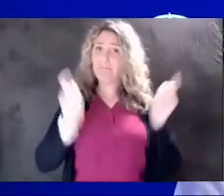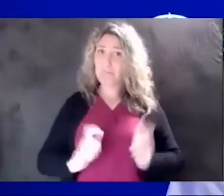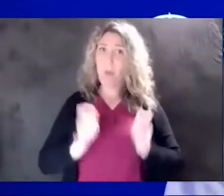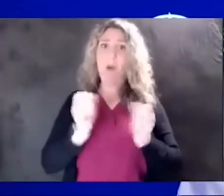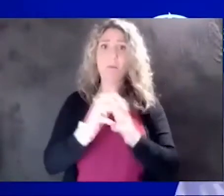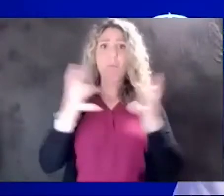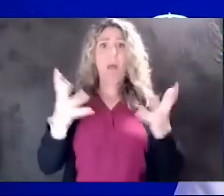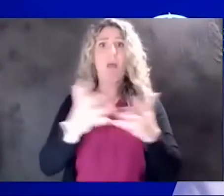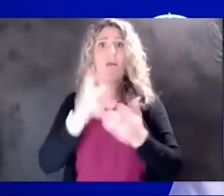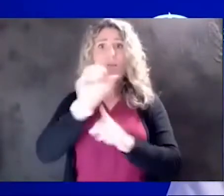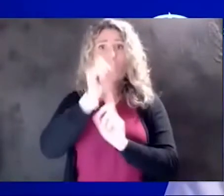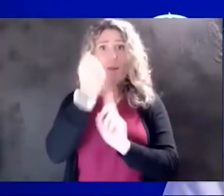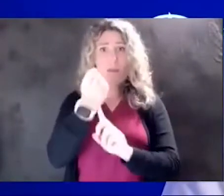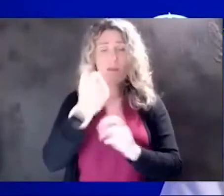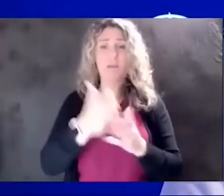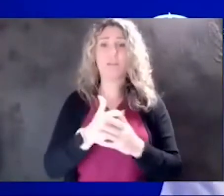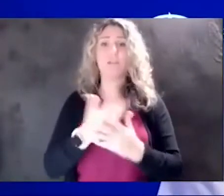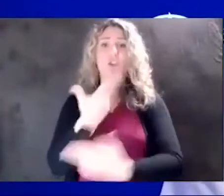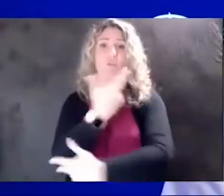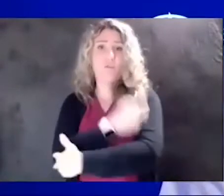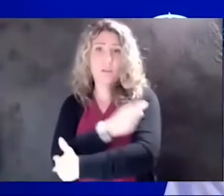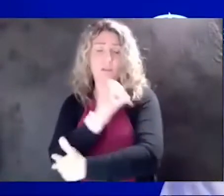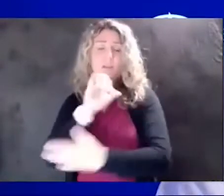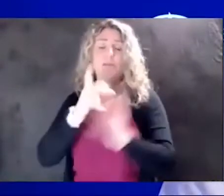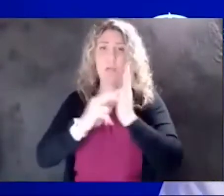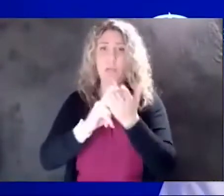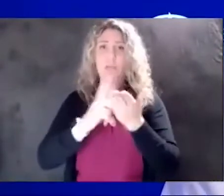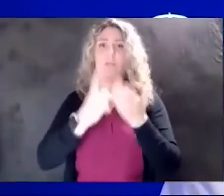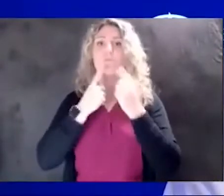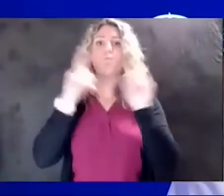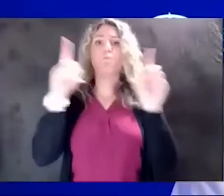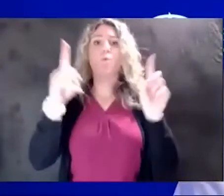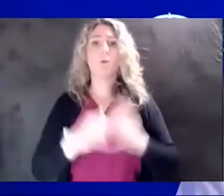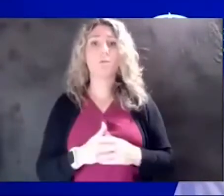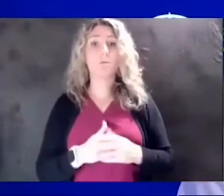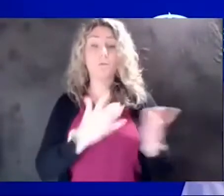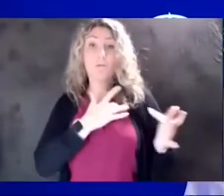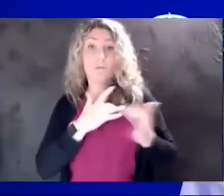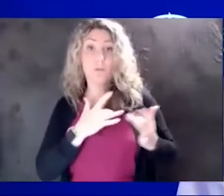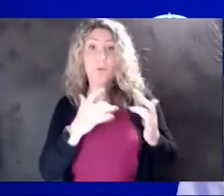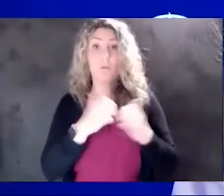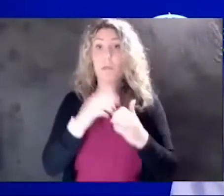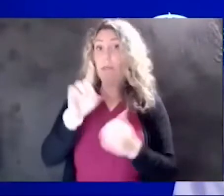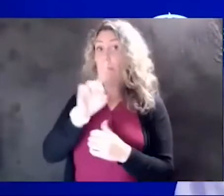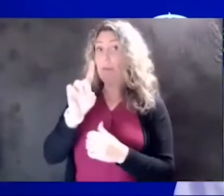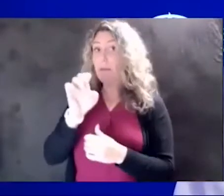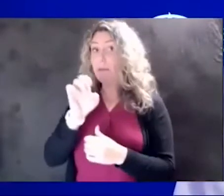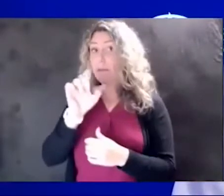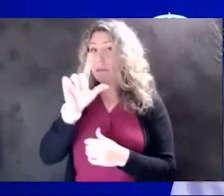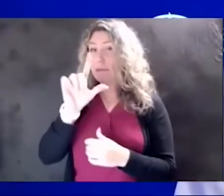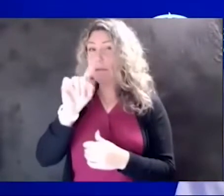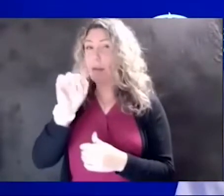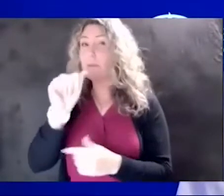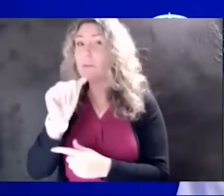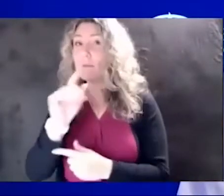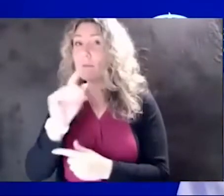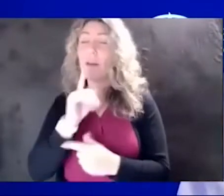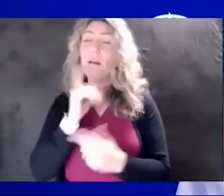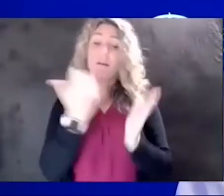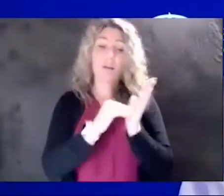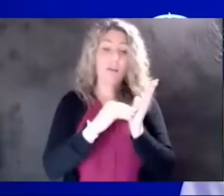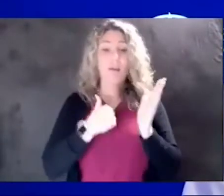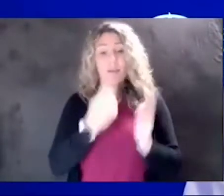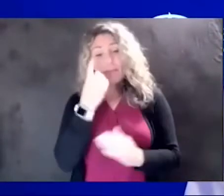So vaccination does work. Do we need to concern ourselves with Delta? Again, I think that as much